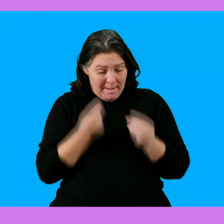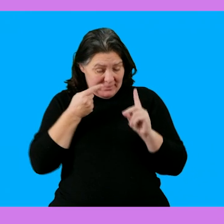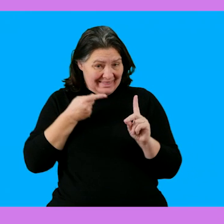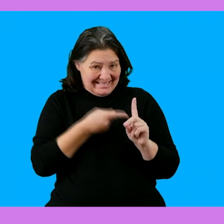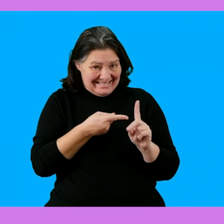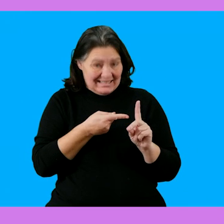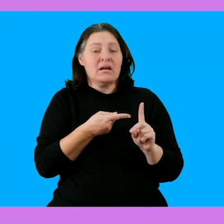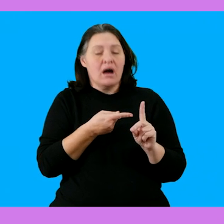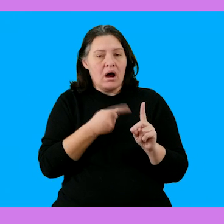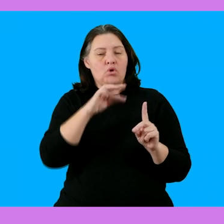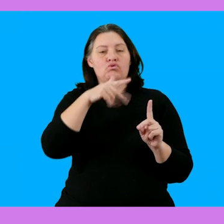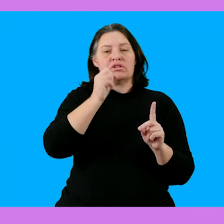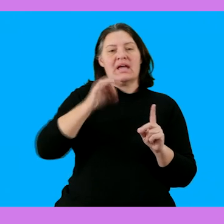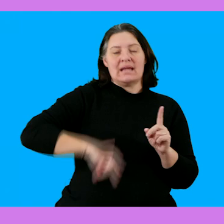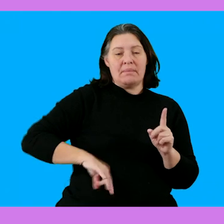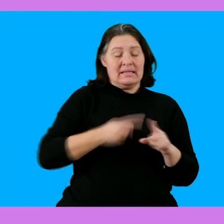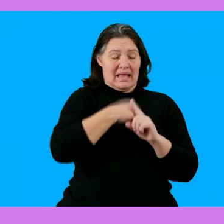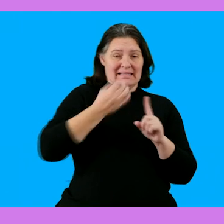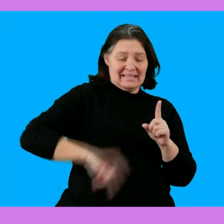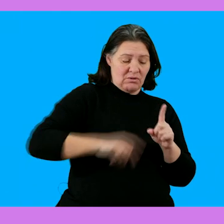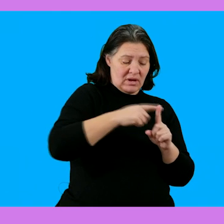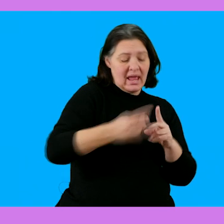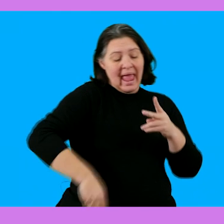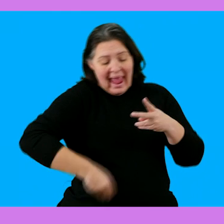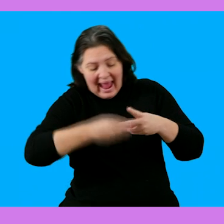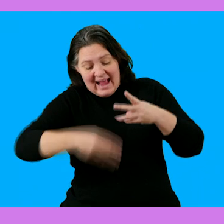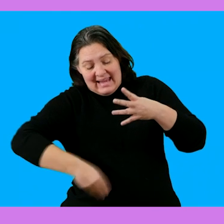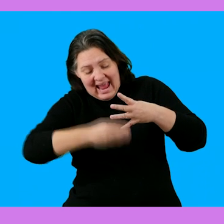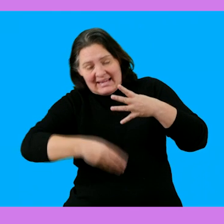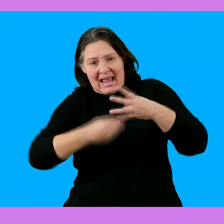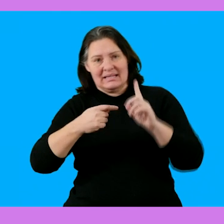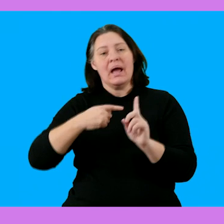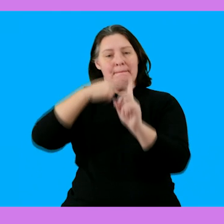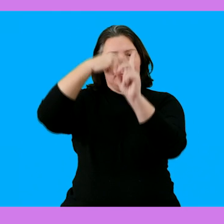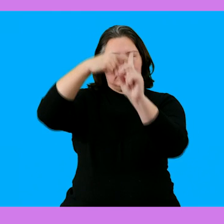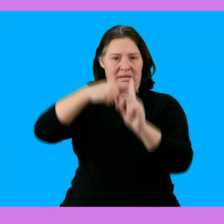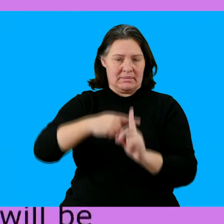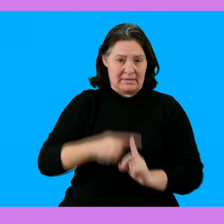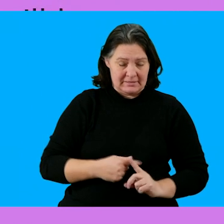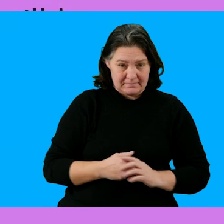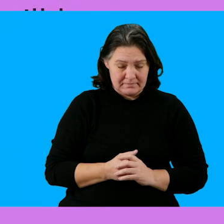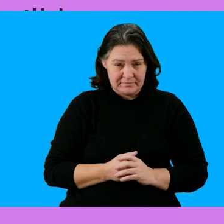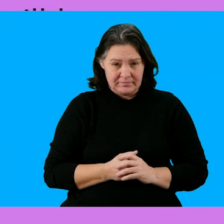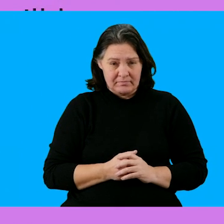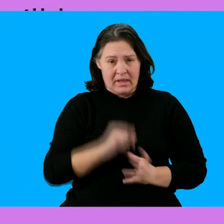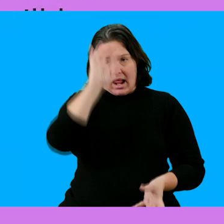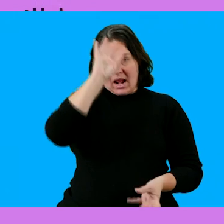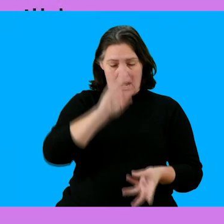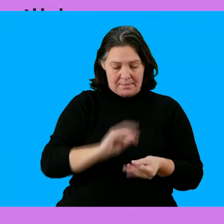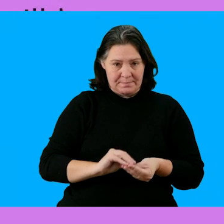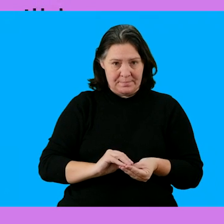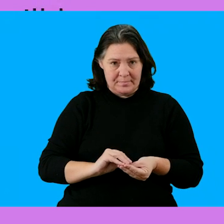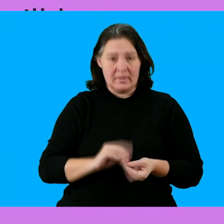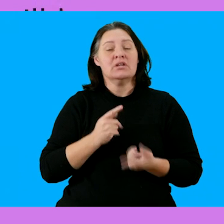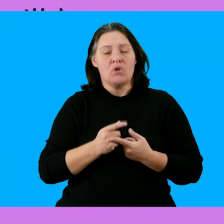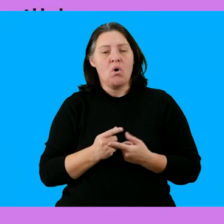benefits, the gross income includes the salary plus all the fringe benefits. Okay, so